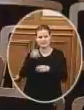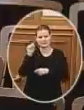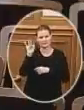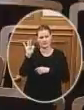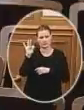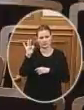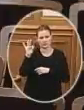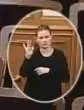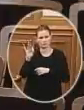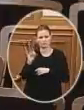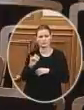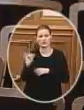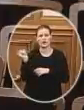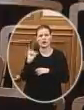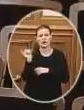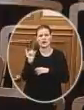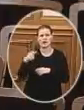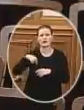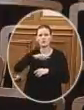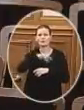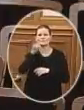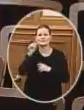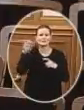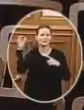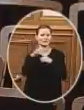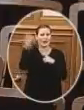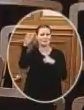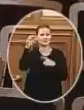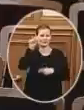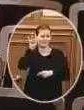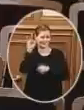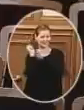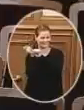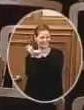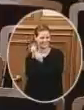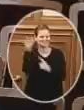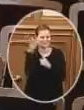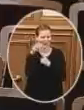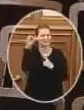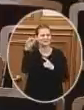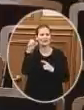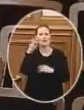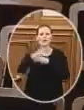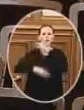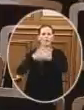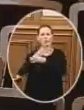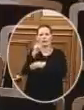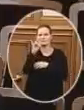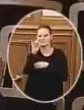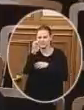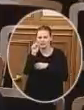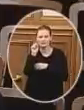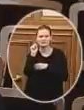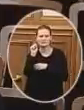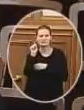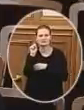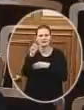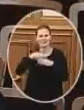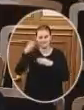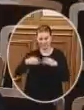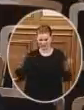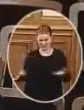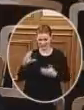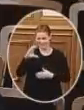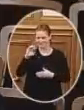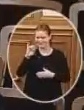think, for example, how we did it with the championship celebration for the Giants, or the World Series that we're concluding in Civic Center Plaza,